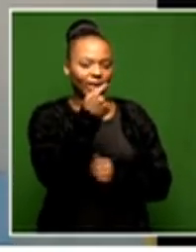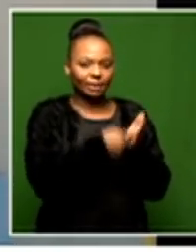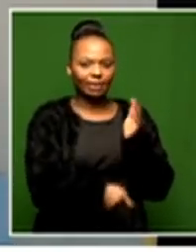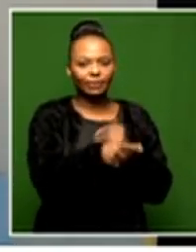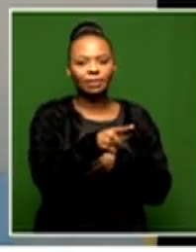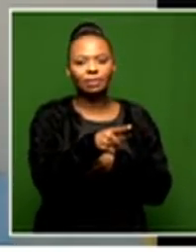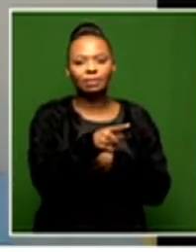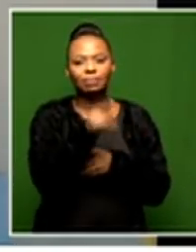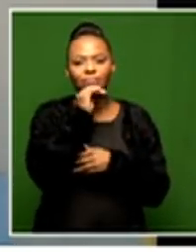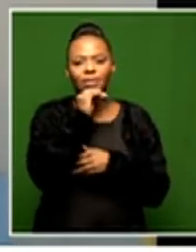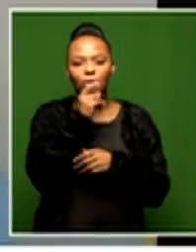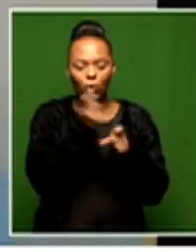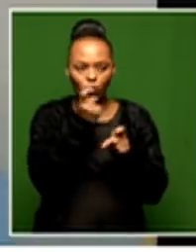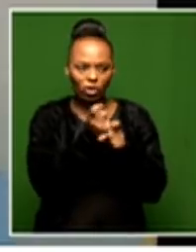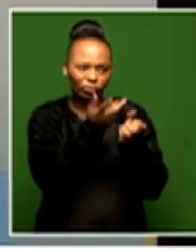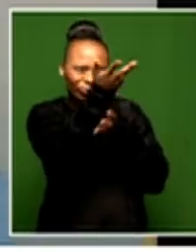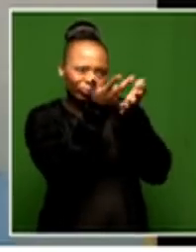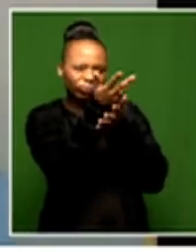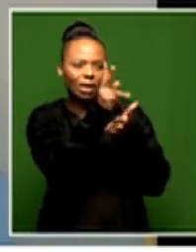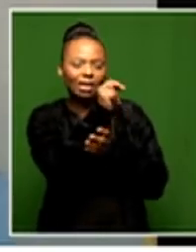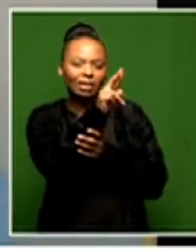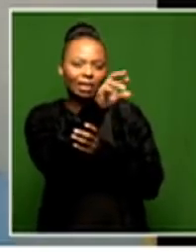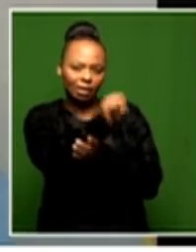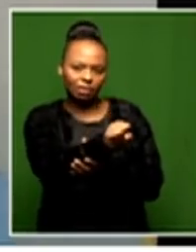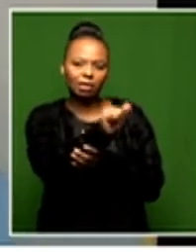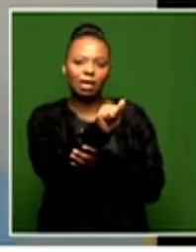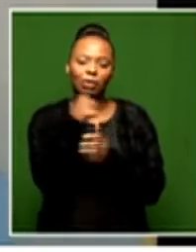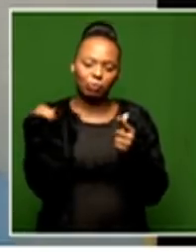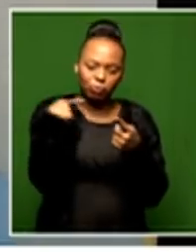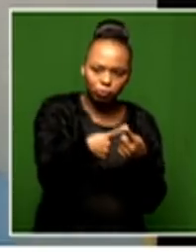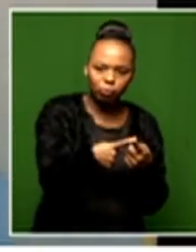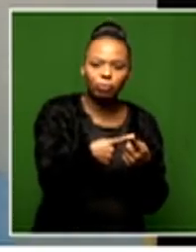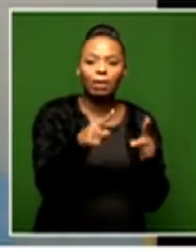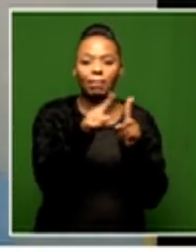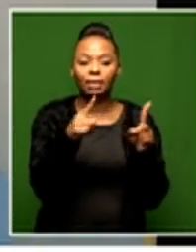what we've been talking about mostly today. But to get to your question,